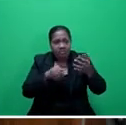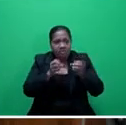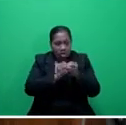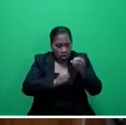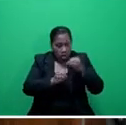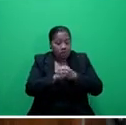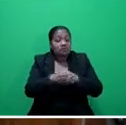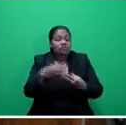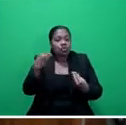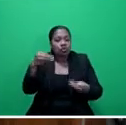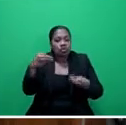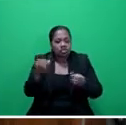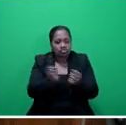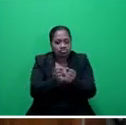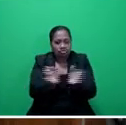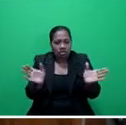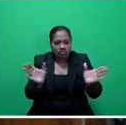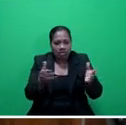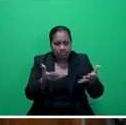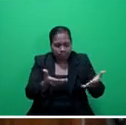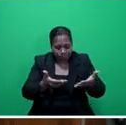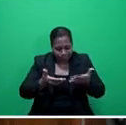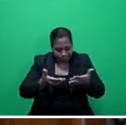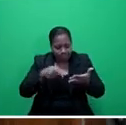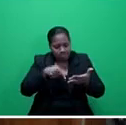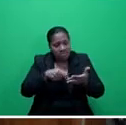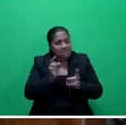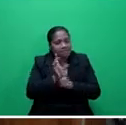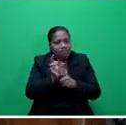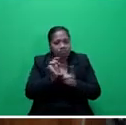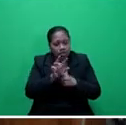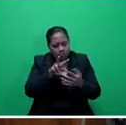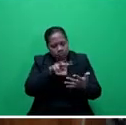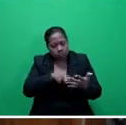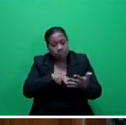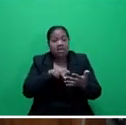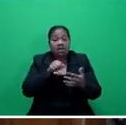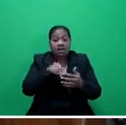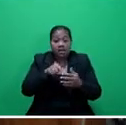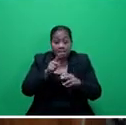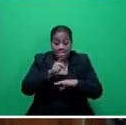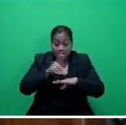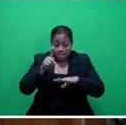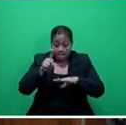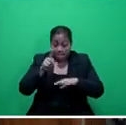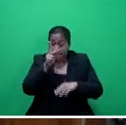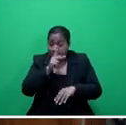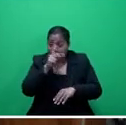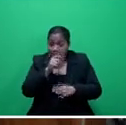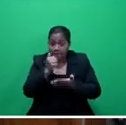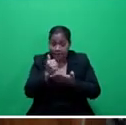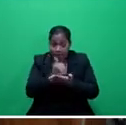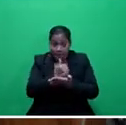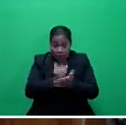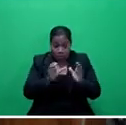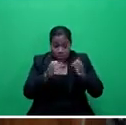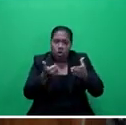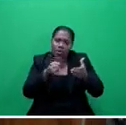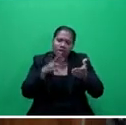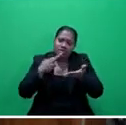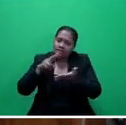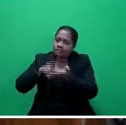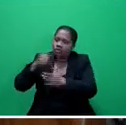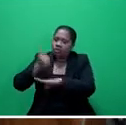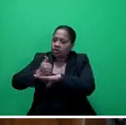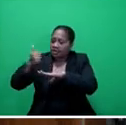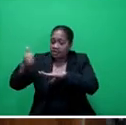General. It is important to highlight that the Public Accounts Committee has reported back to Parliament on the whole of government audit